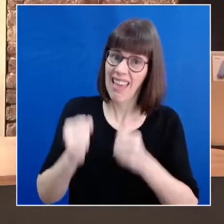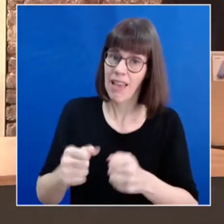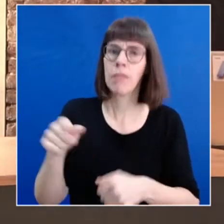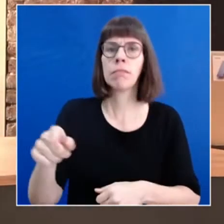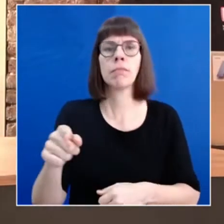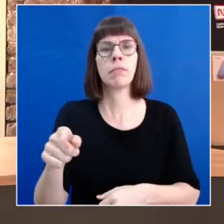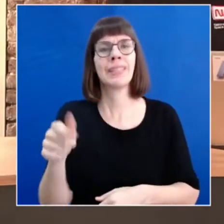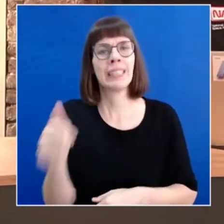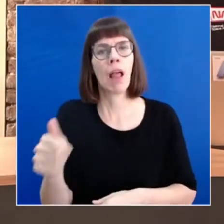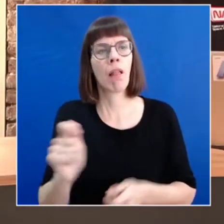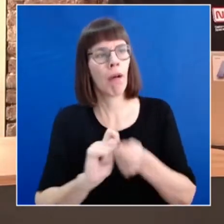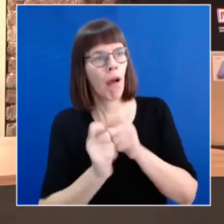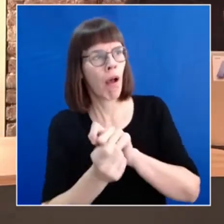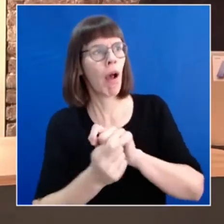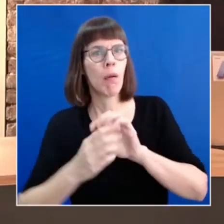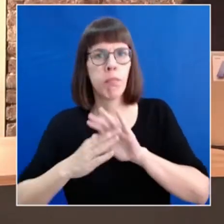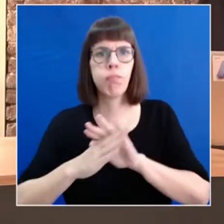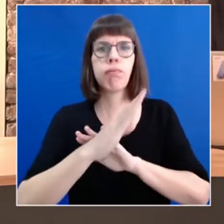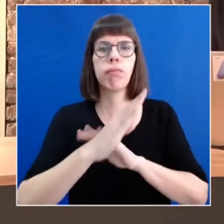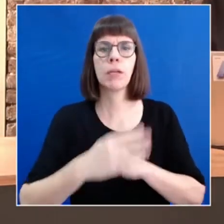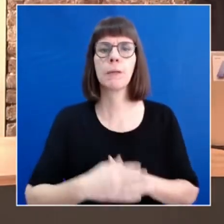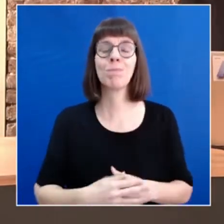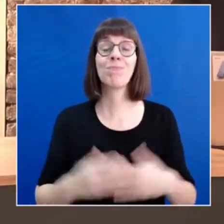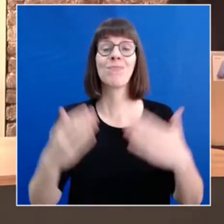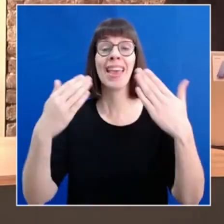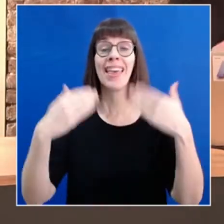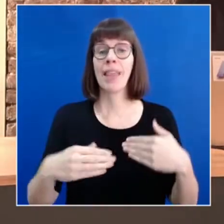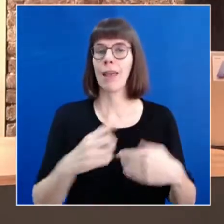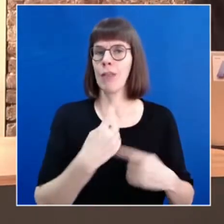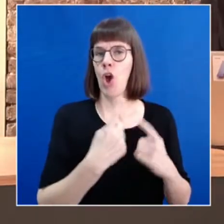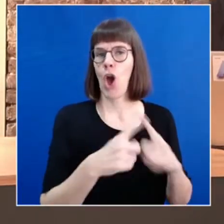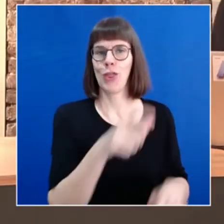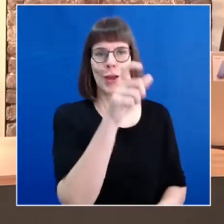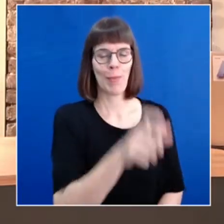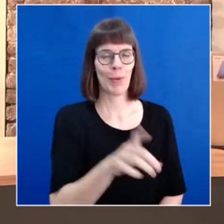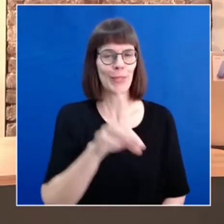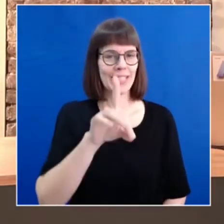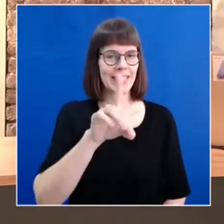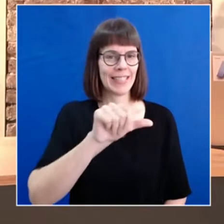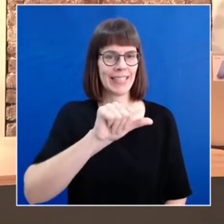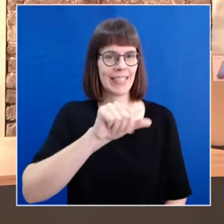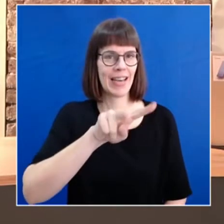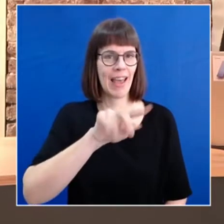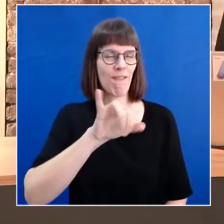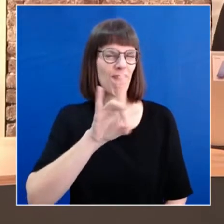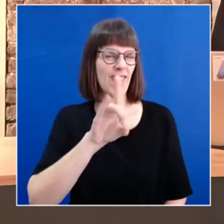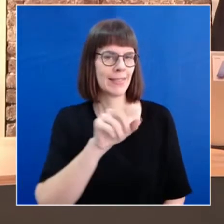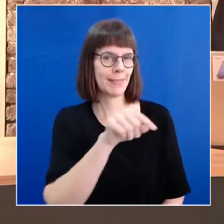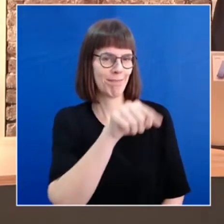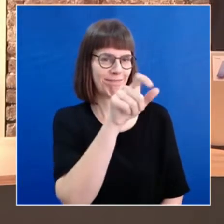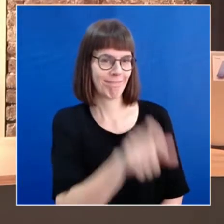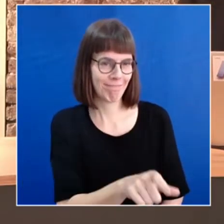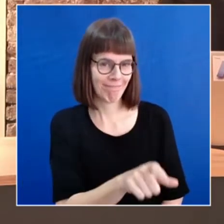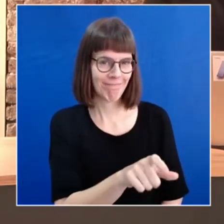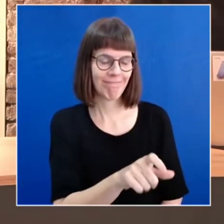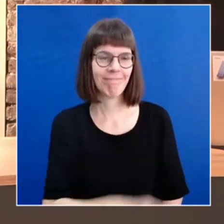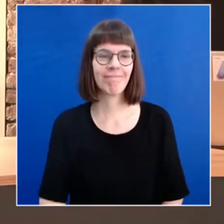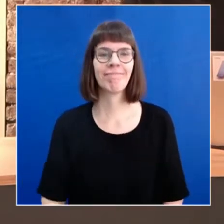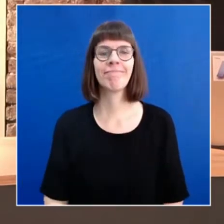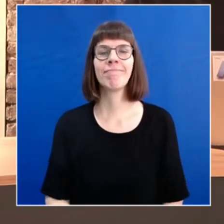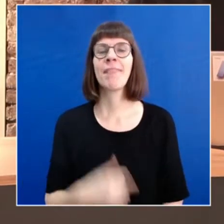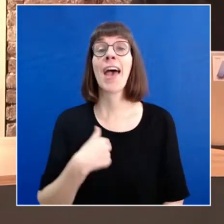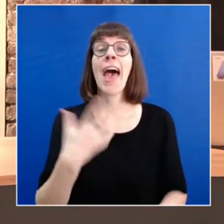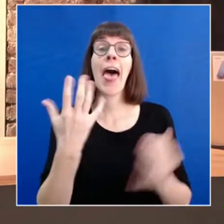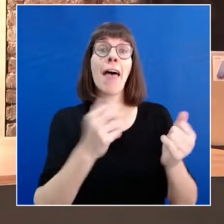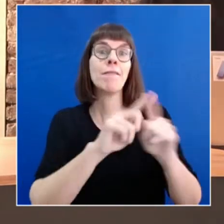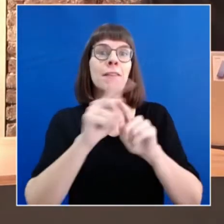David, also a friend of my persona friend. I have imaginary persona friends. Maybe it's the taste of autism. I don't know. No. It's